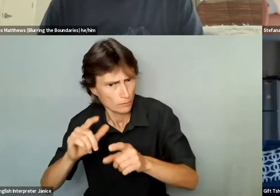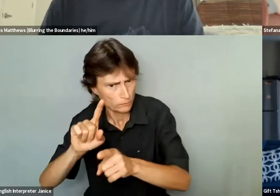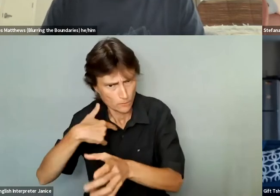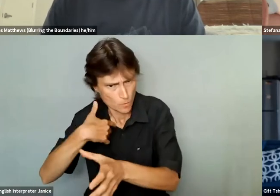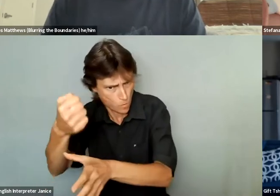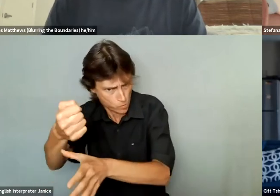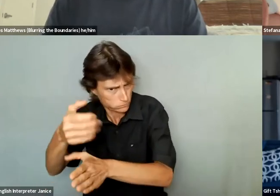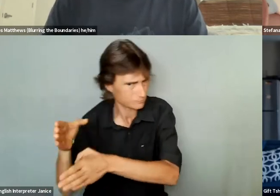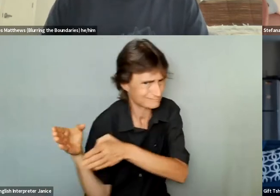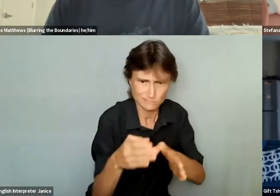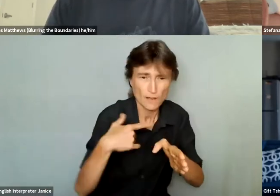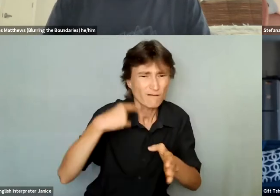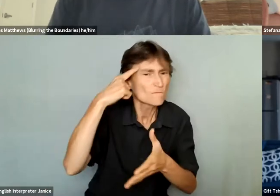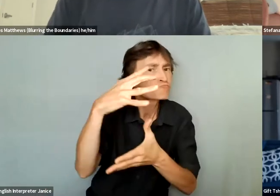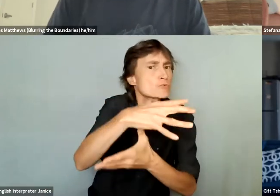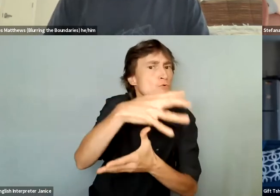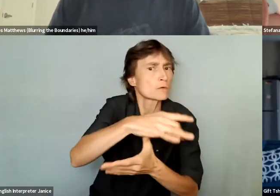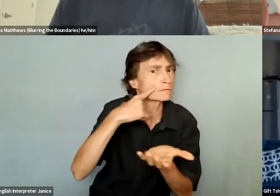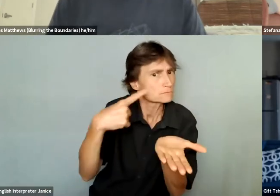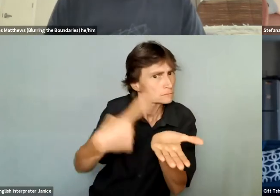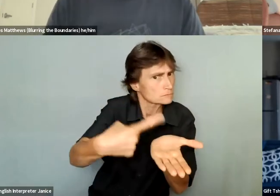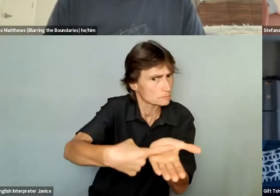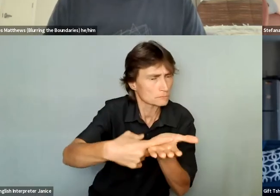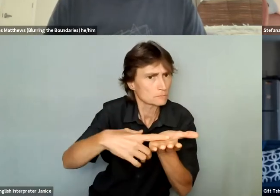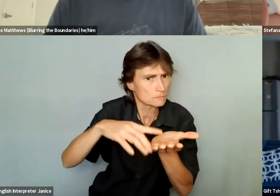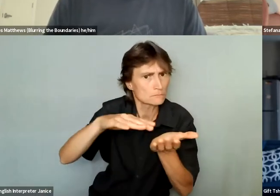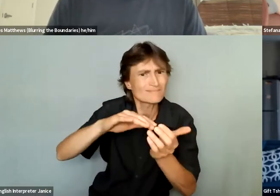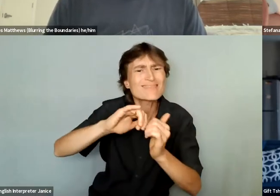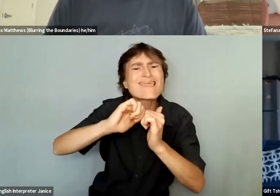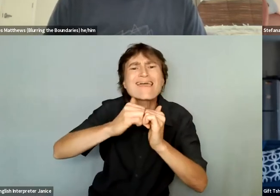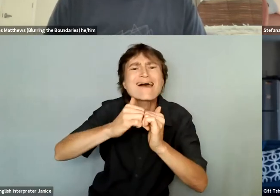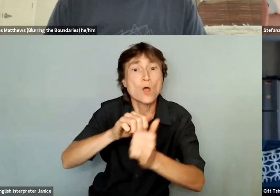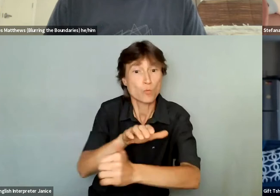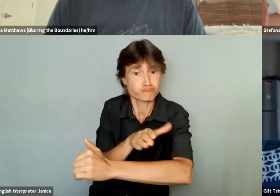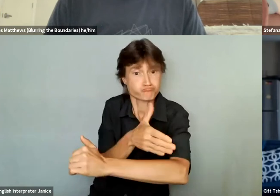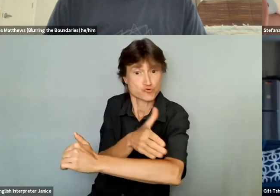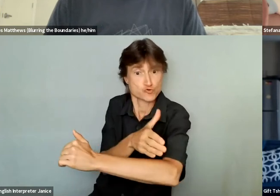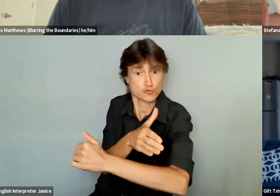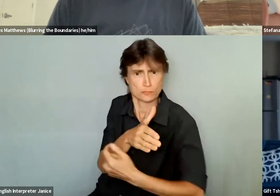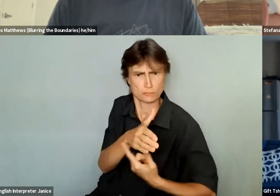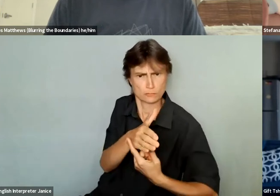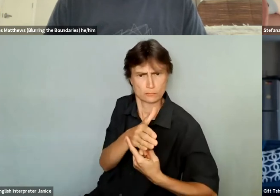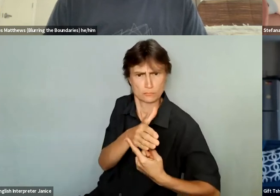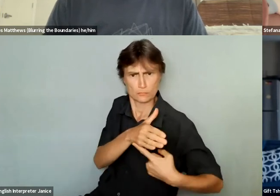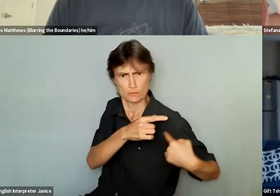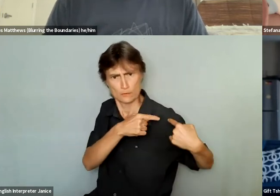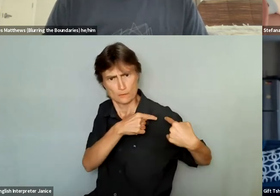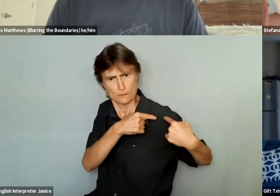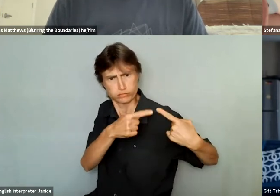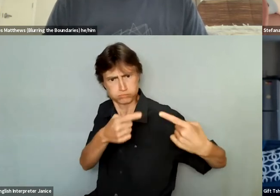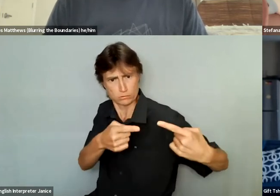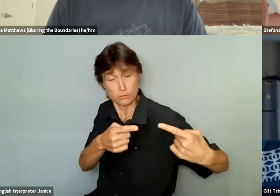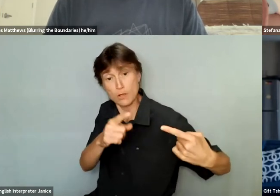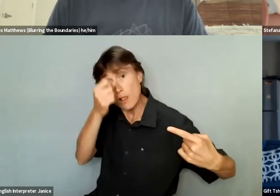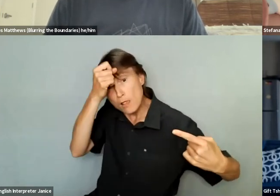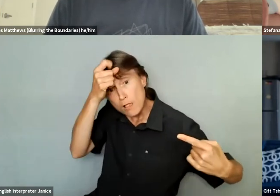talk a little bit about how music expression has been like for disabled